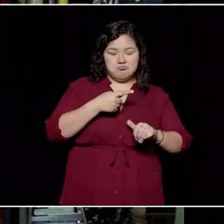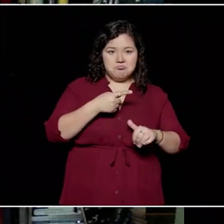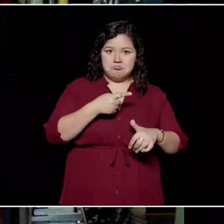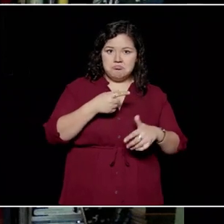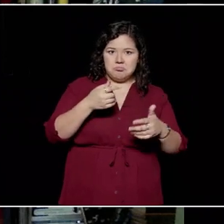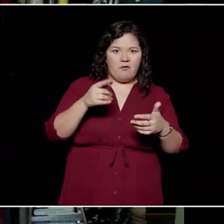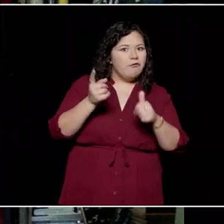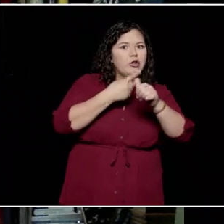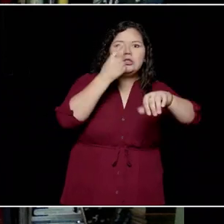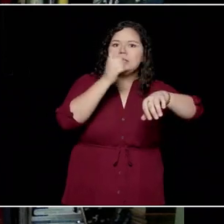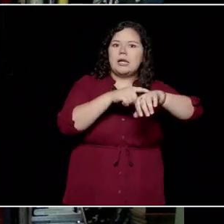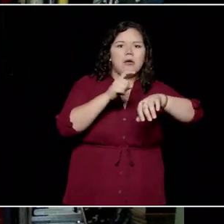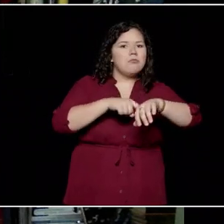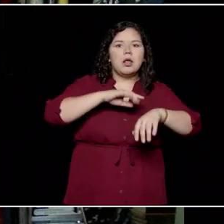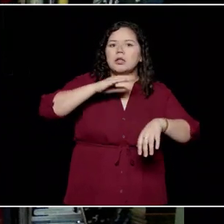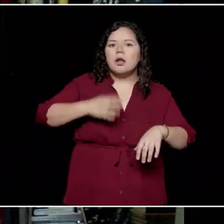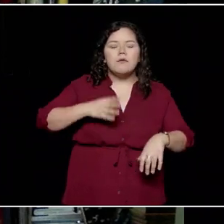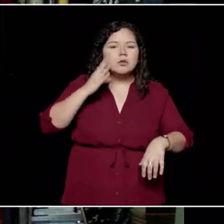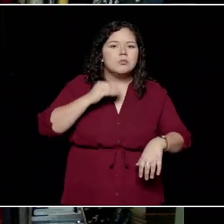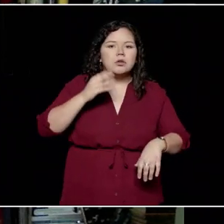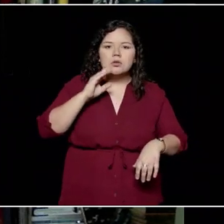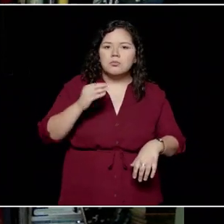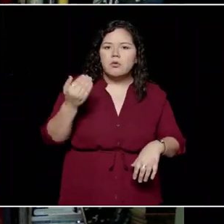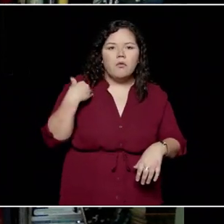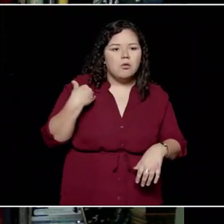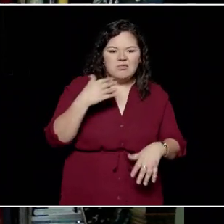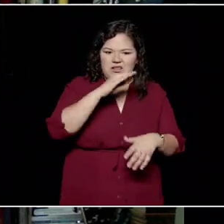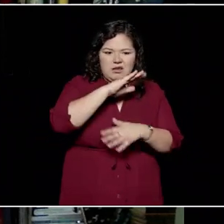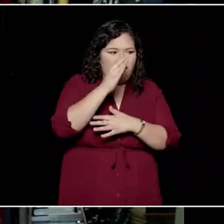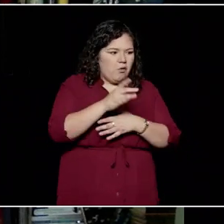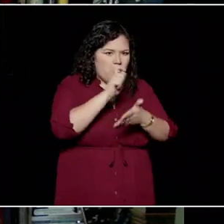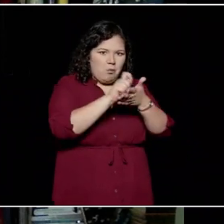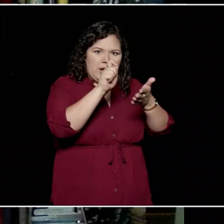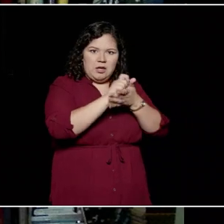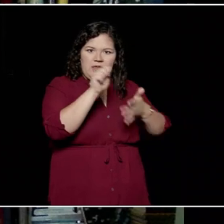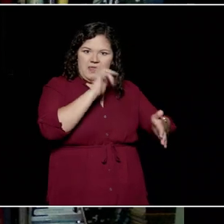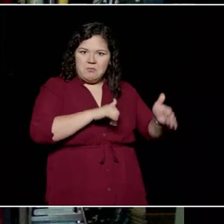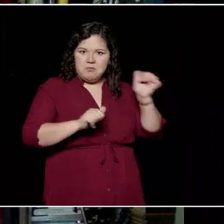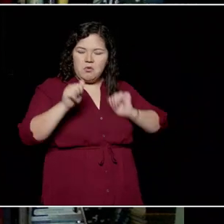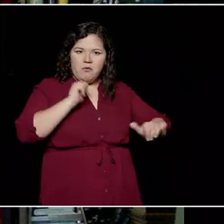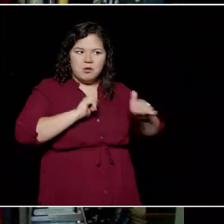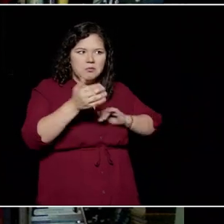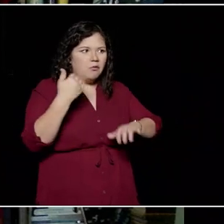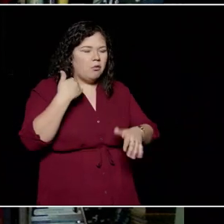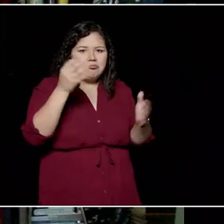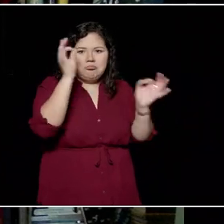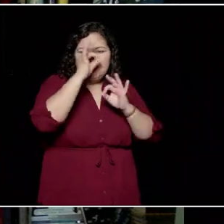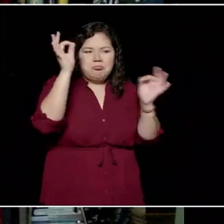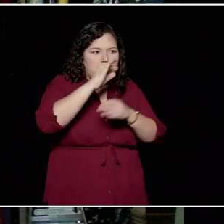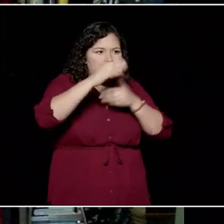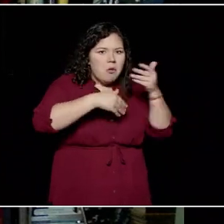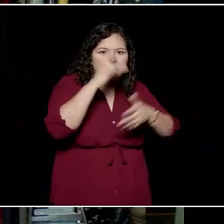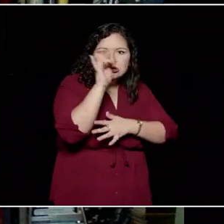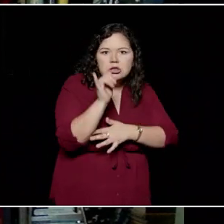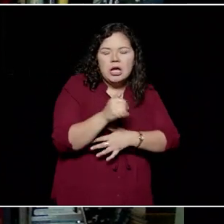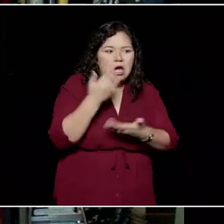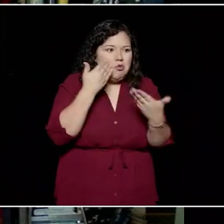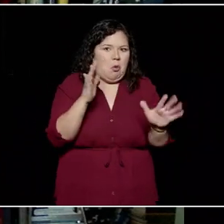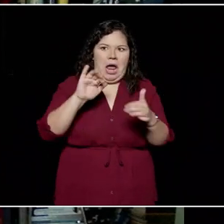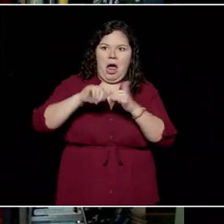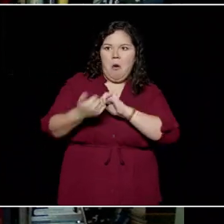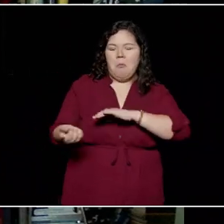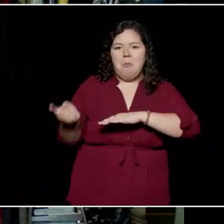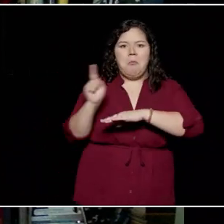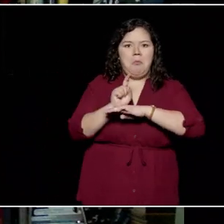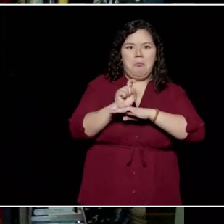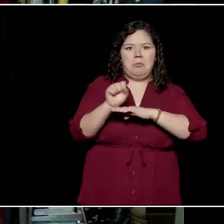yes. I said yes despite the fact I had never written a one-man show before. I had no idea how to do it. I had no idea how to stand on a